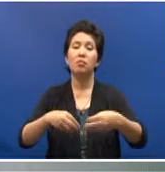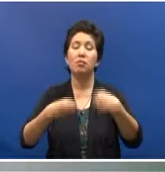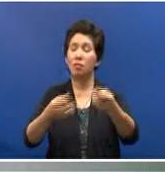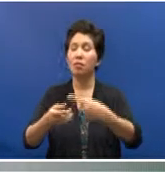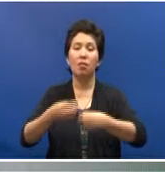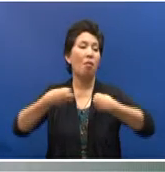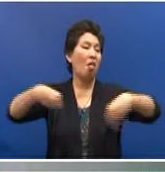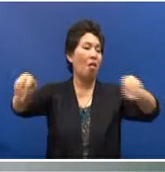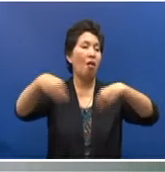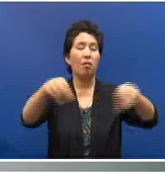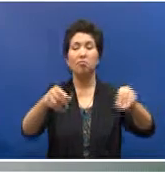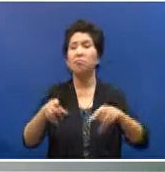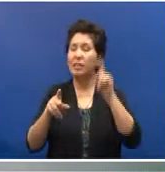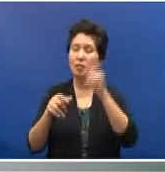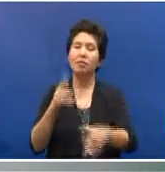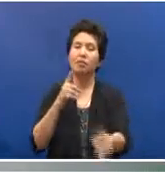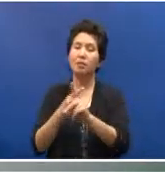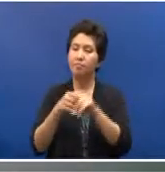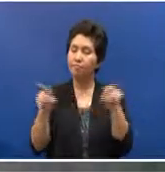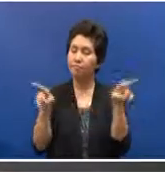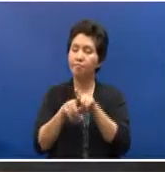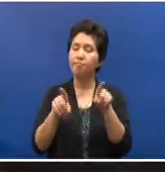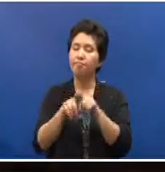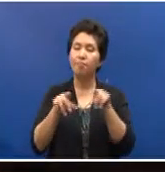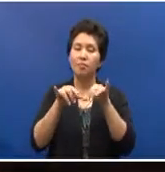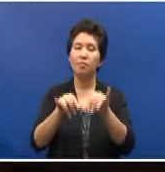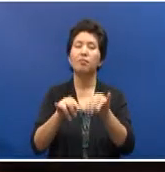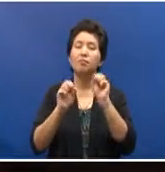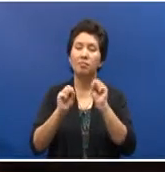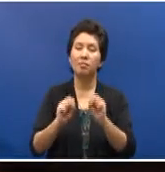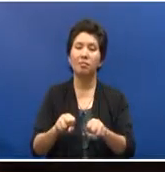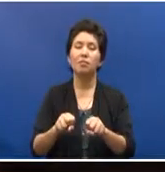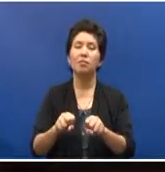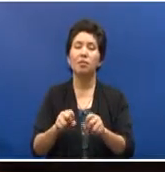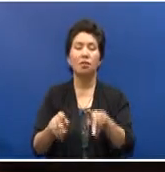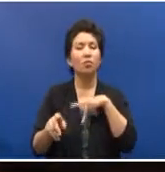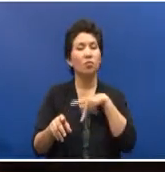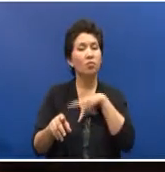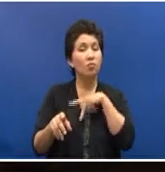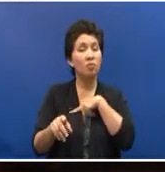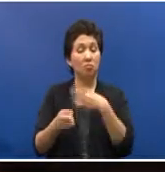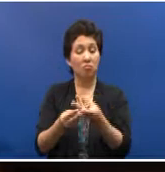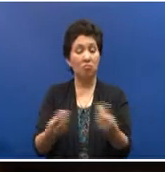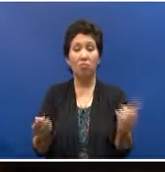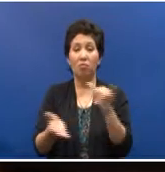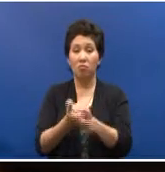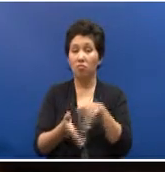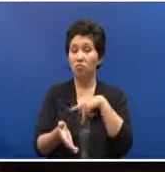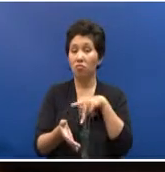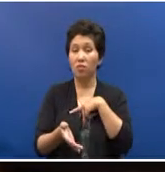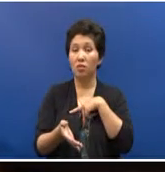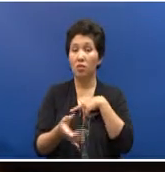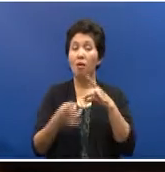present. Okay, because they absolutely own that piece of land. Okay, so because